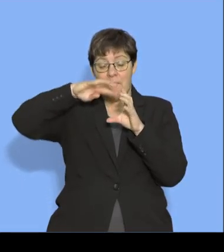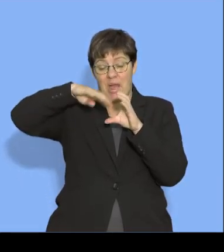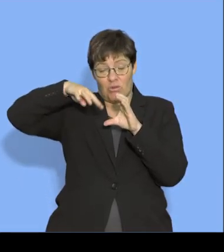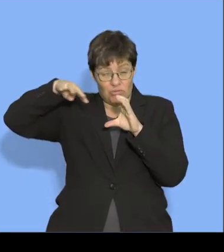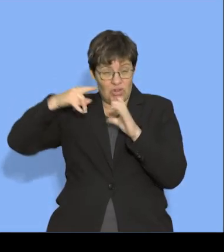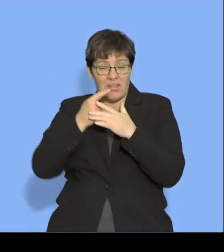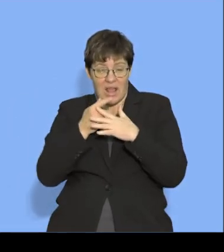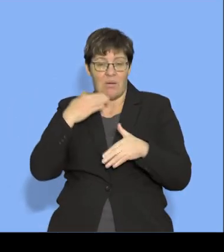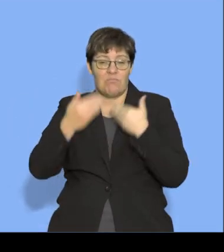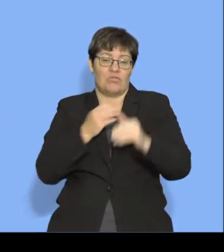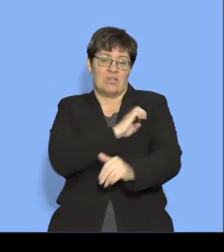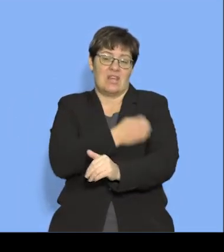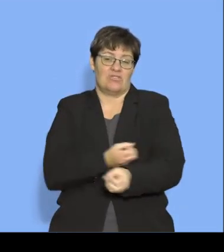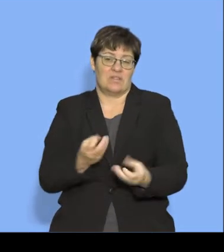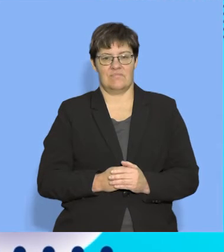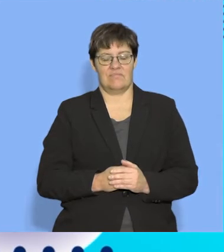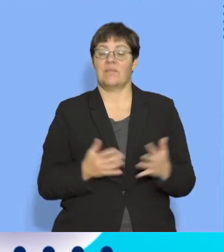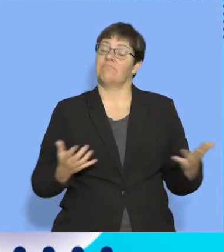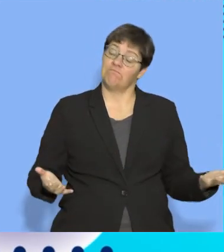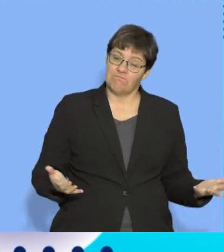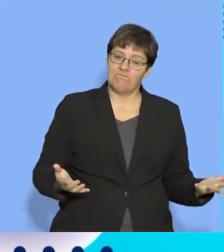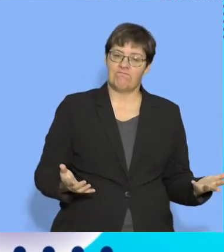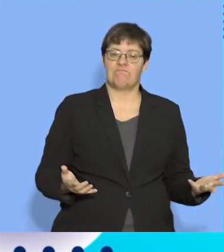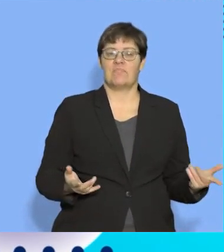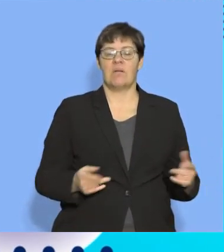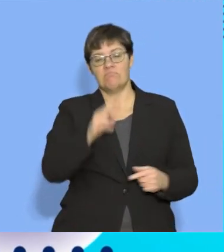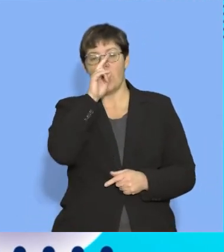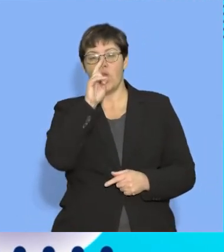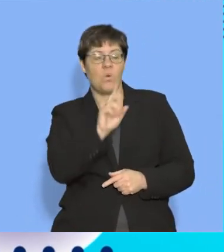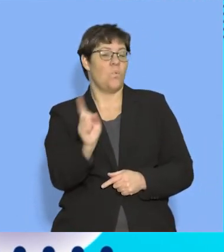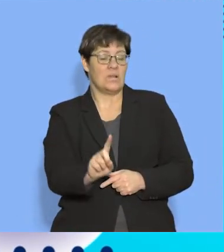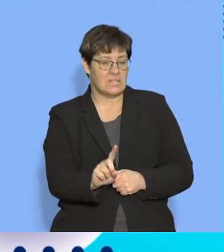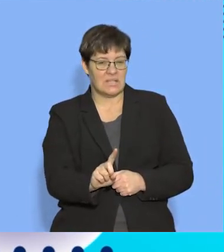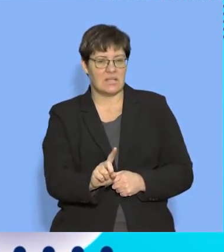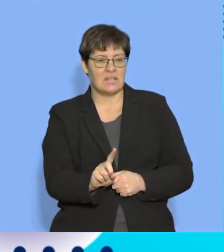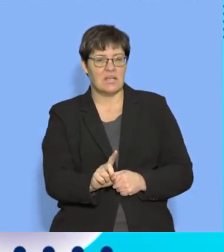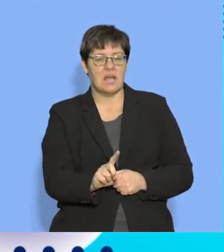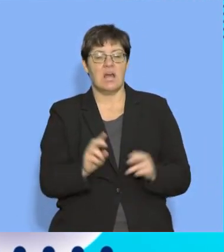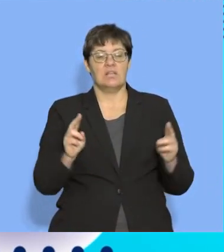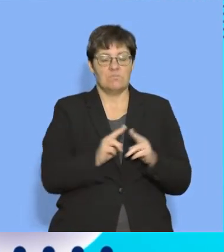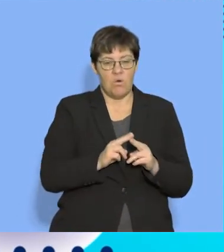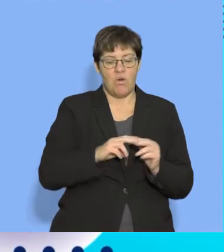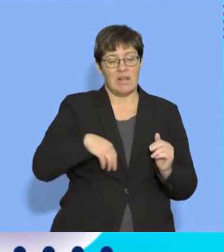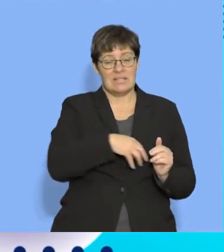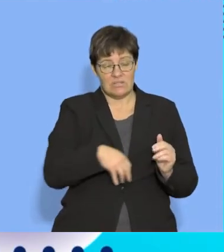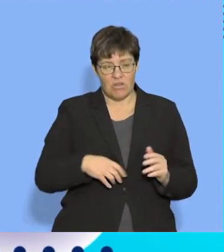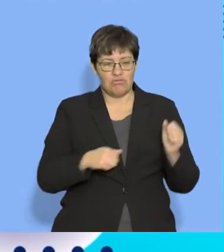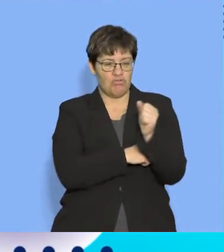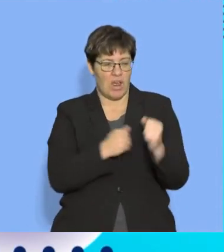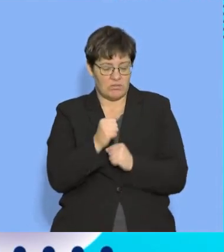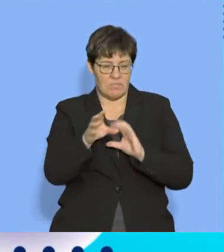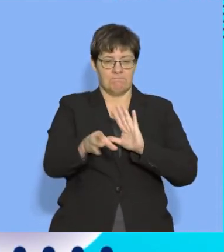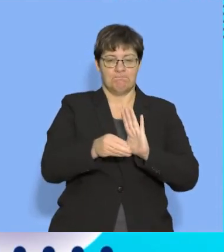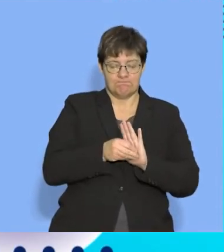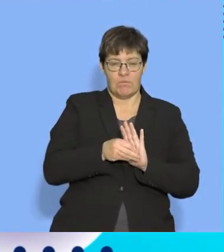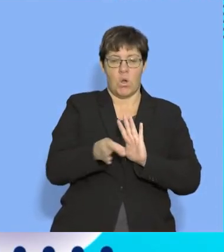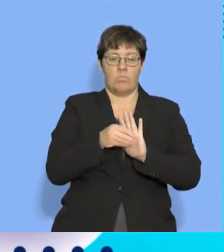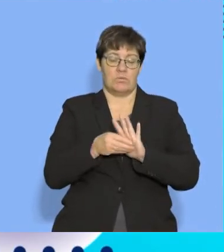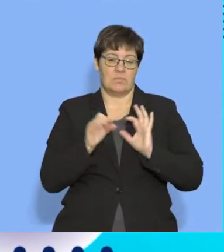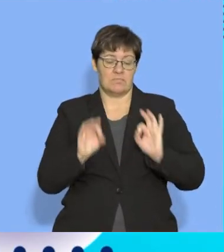energy needed for this process. Well guys, we've just looked at how the small intestine is structurally adapted